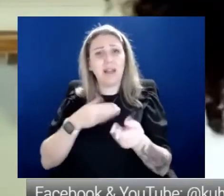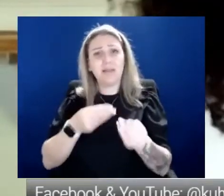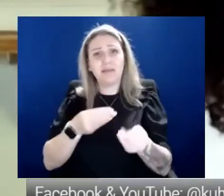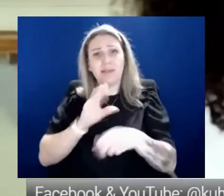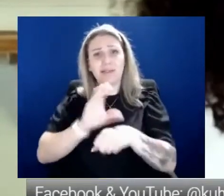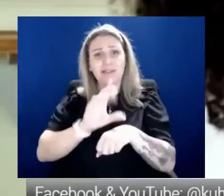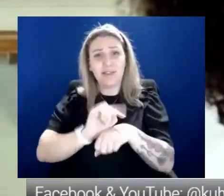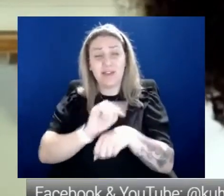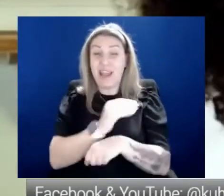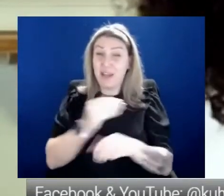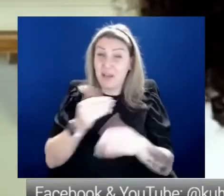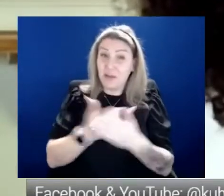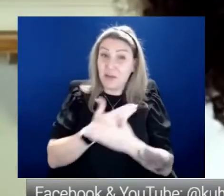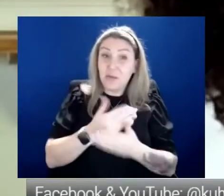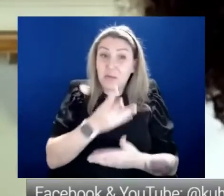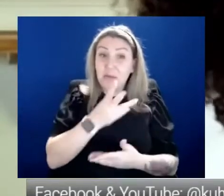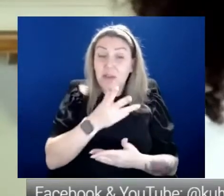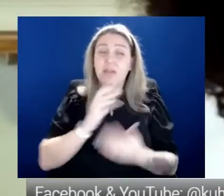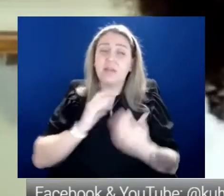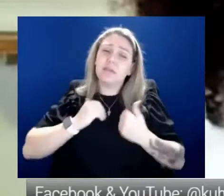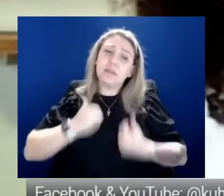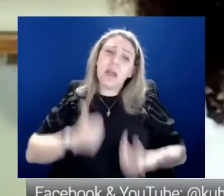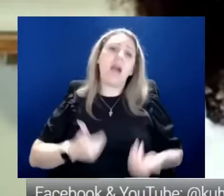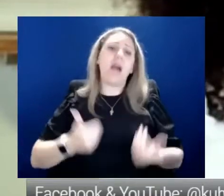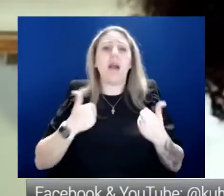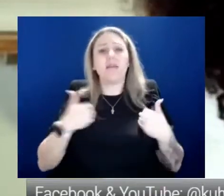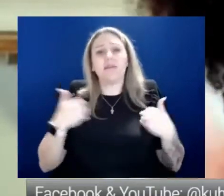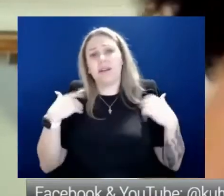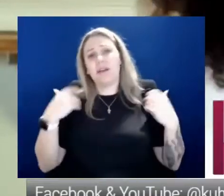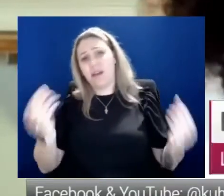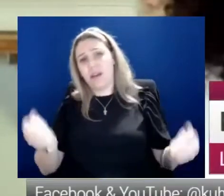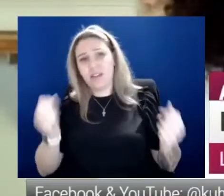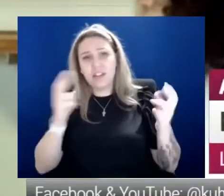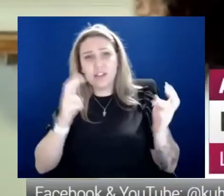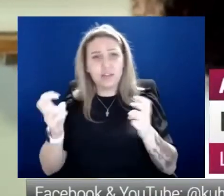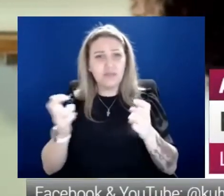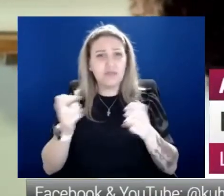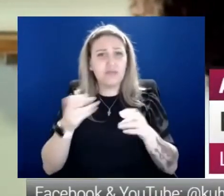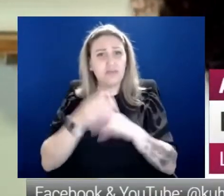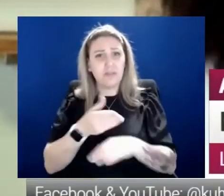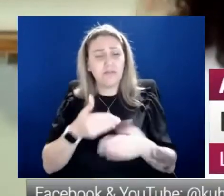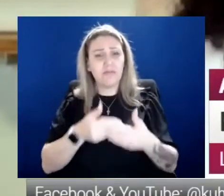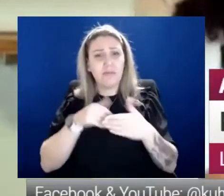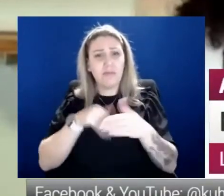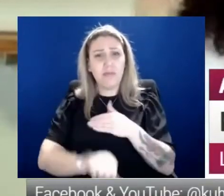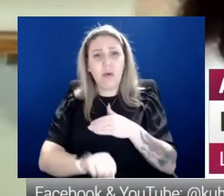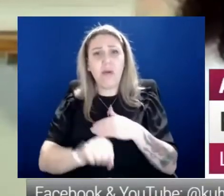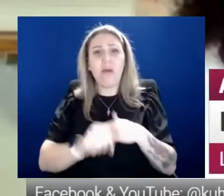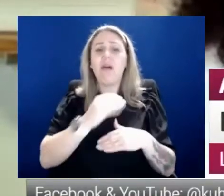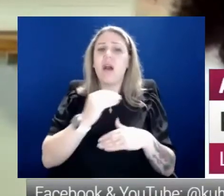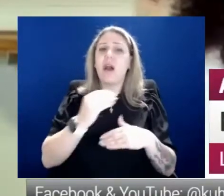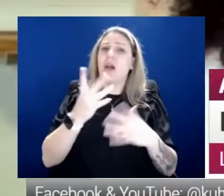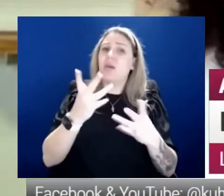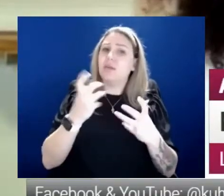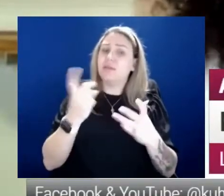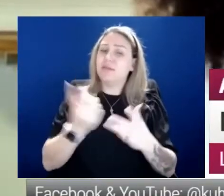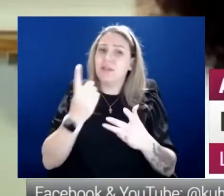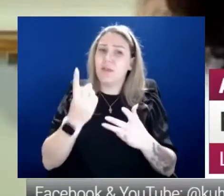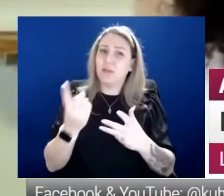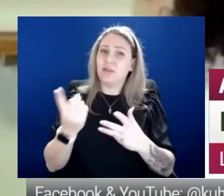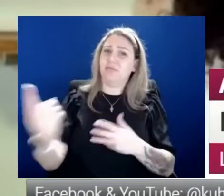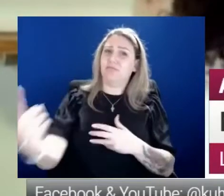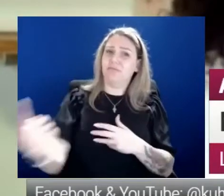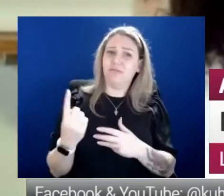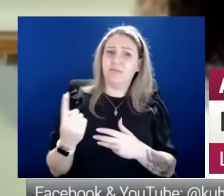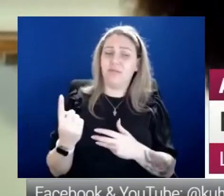very tired and having health issues in the postpartum period. And I needed someone to come in and do what I do